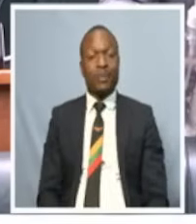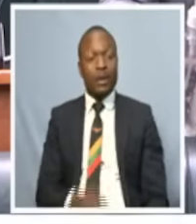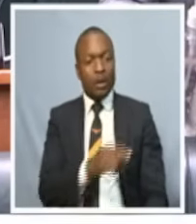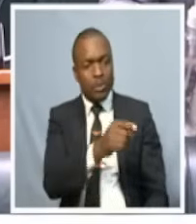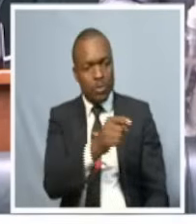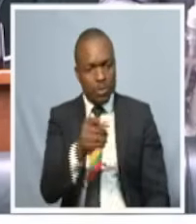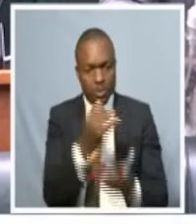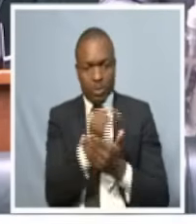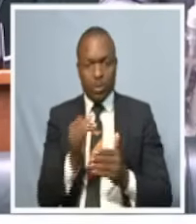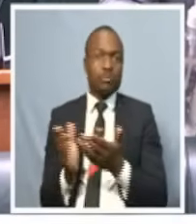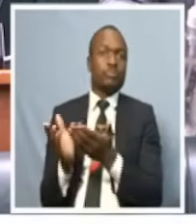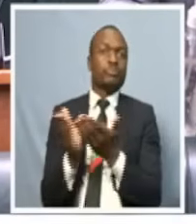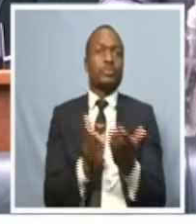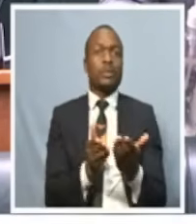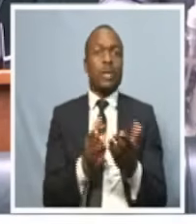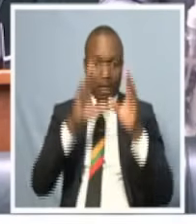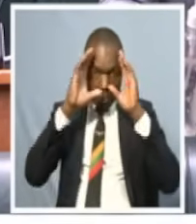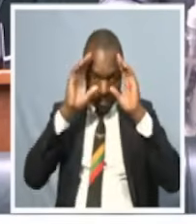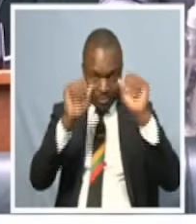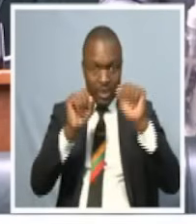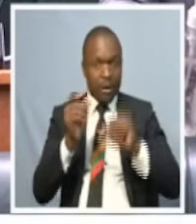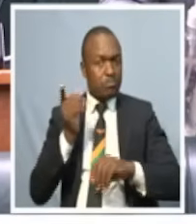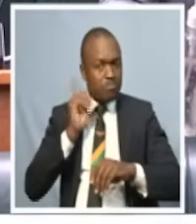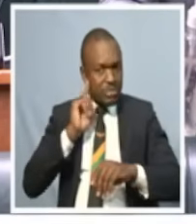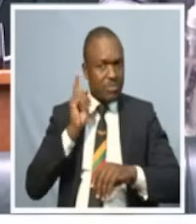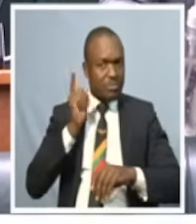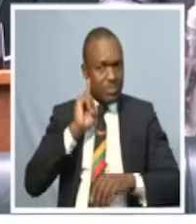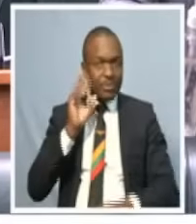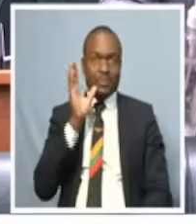Those issues were raised, the President has heard,